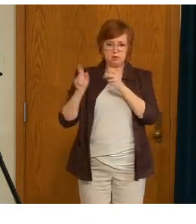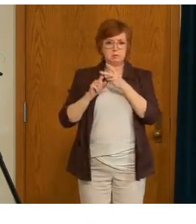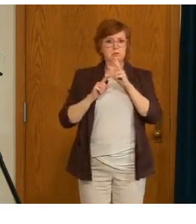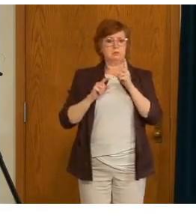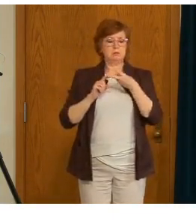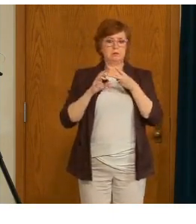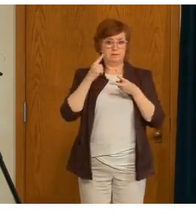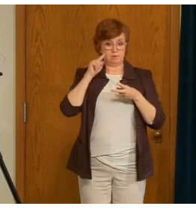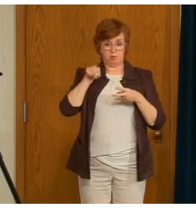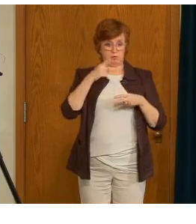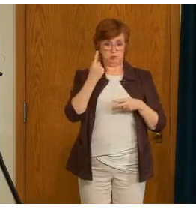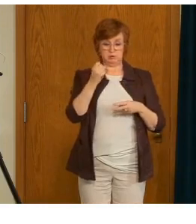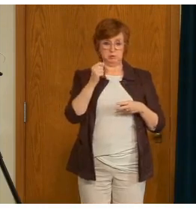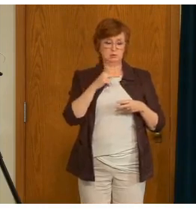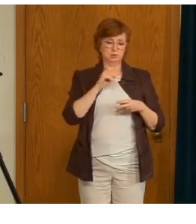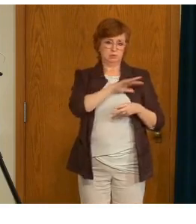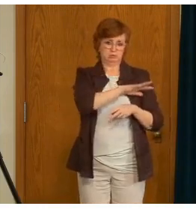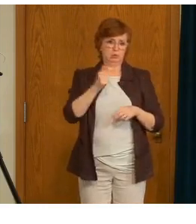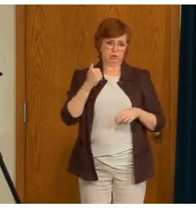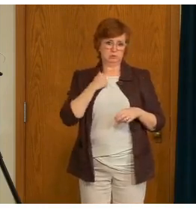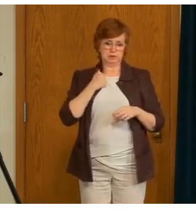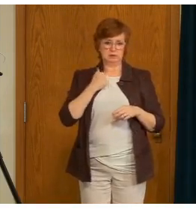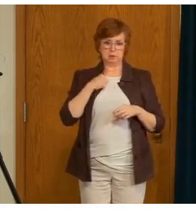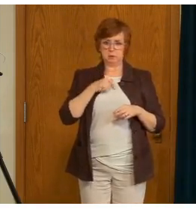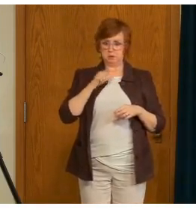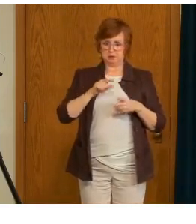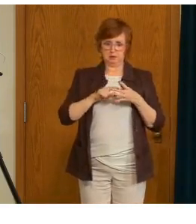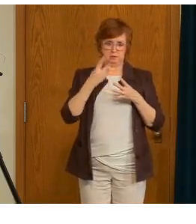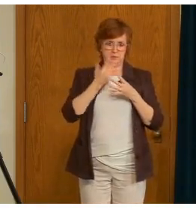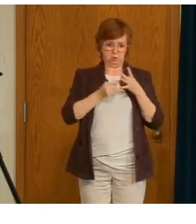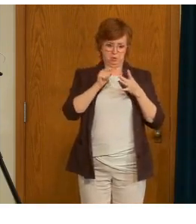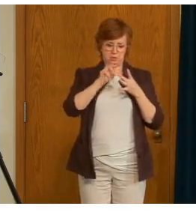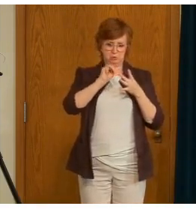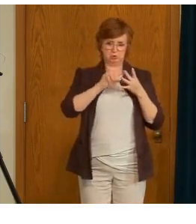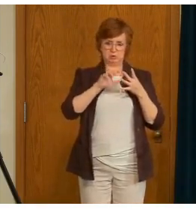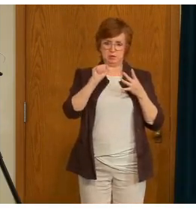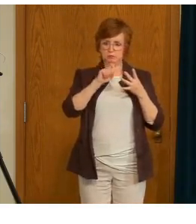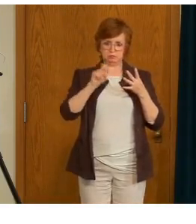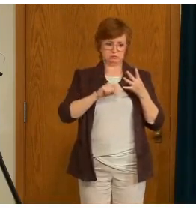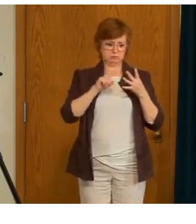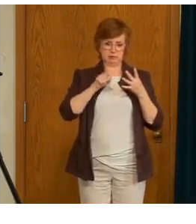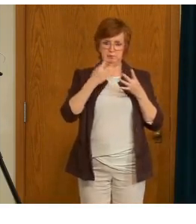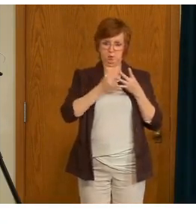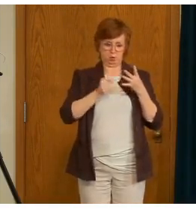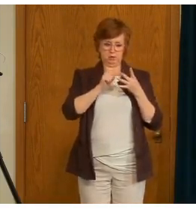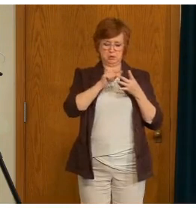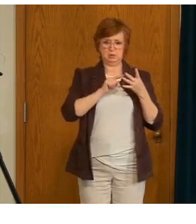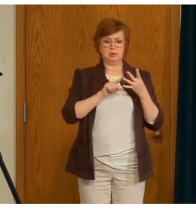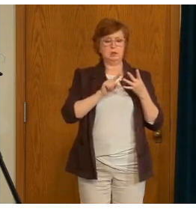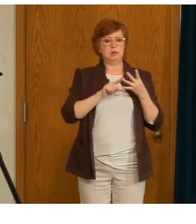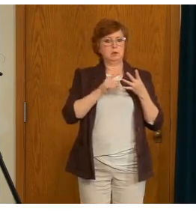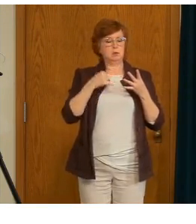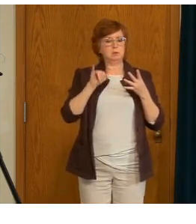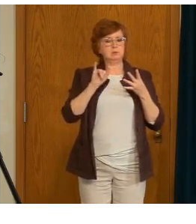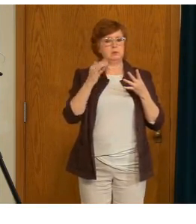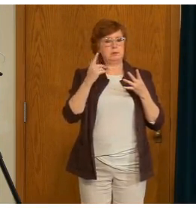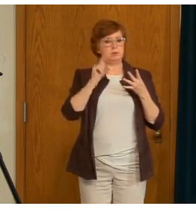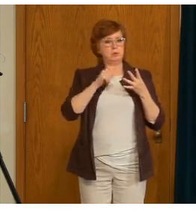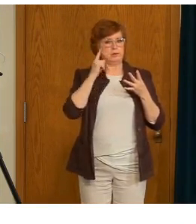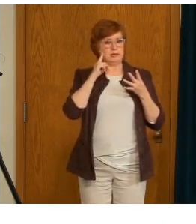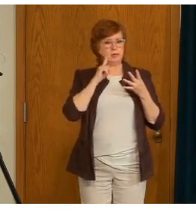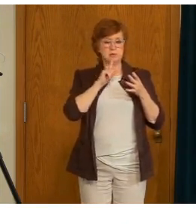ready, that we have Moderna and AstraZeneca on hand. We're still waiting for confirmation of AstraZeneca, but the